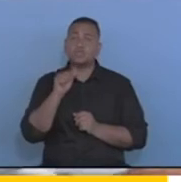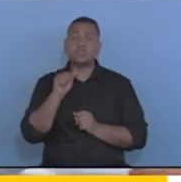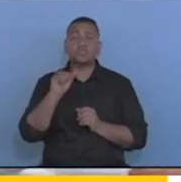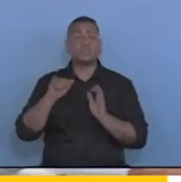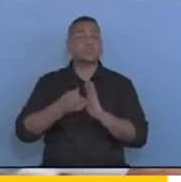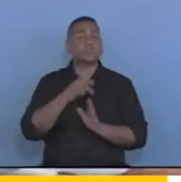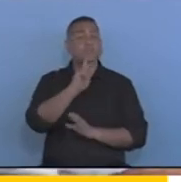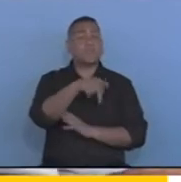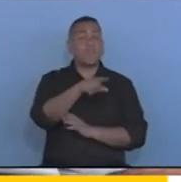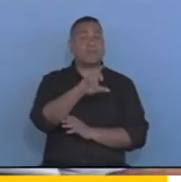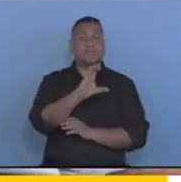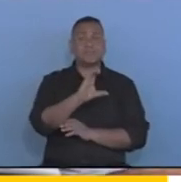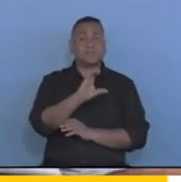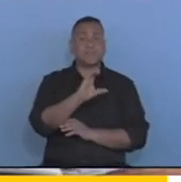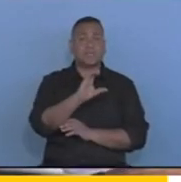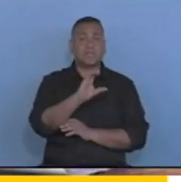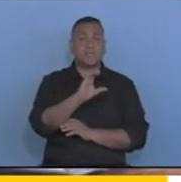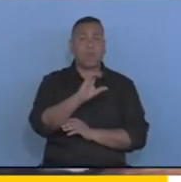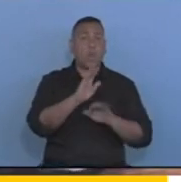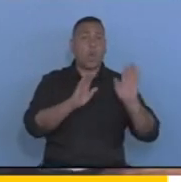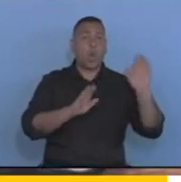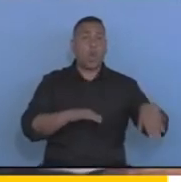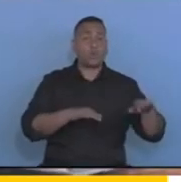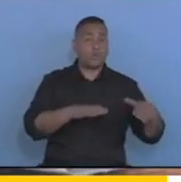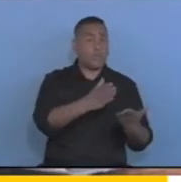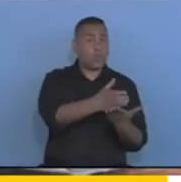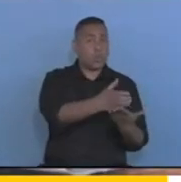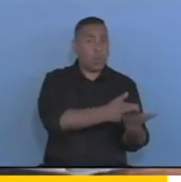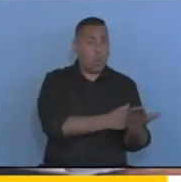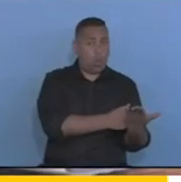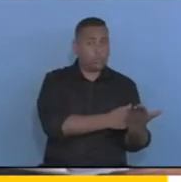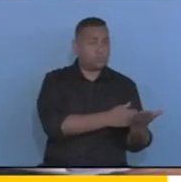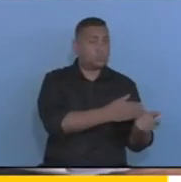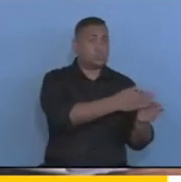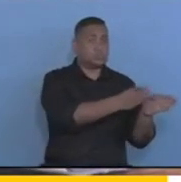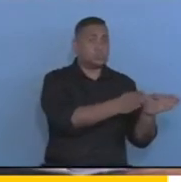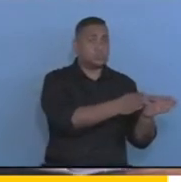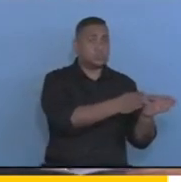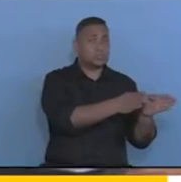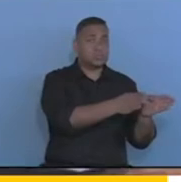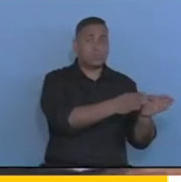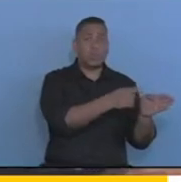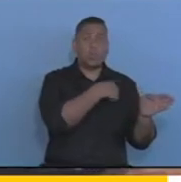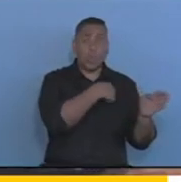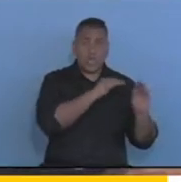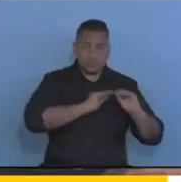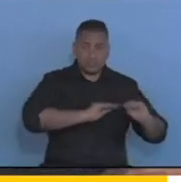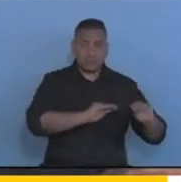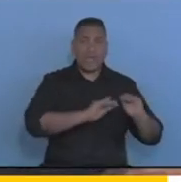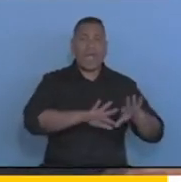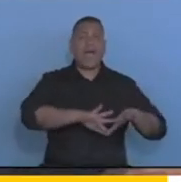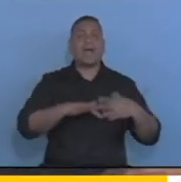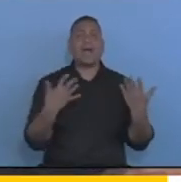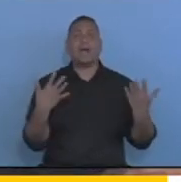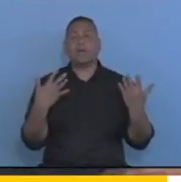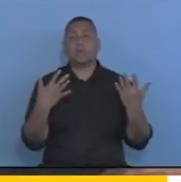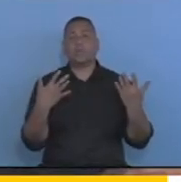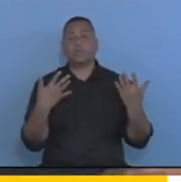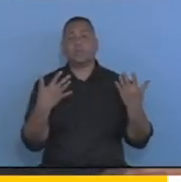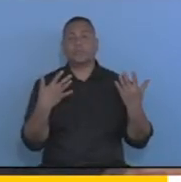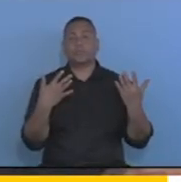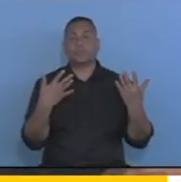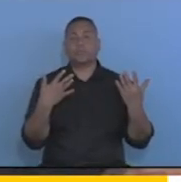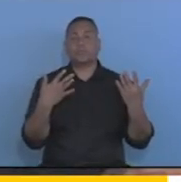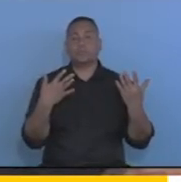the automation course quite a bit. Okay. We are also teaching the students how to program